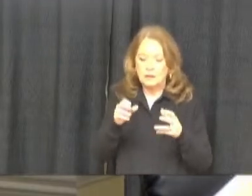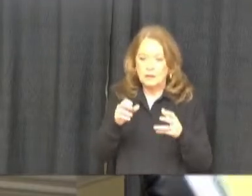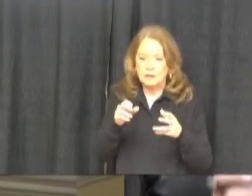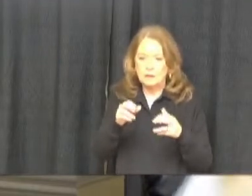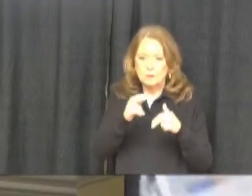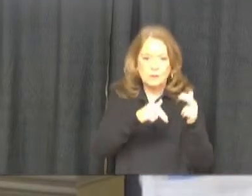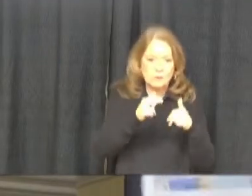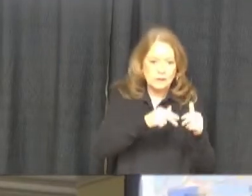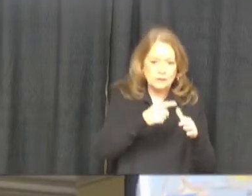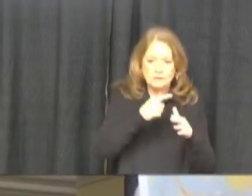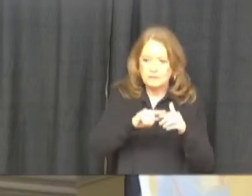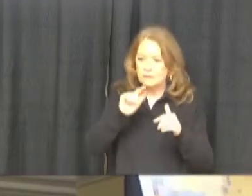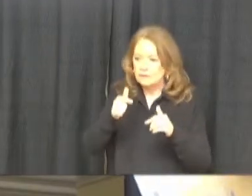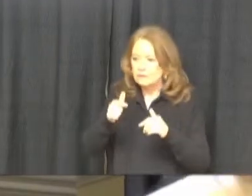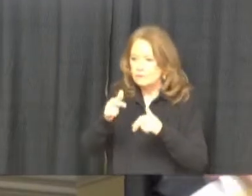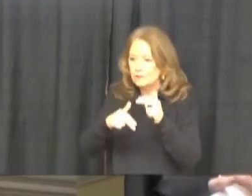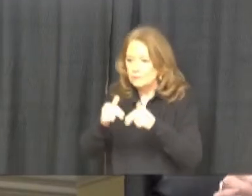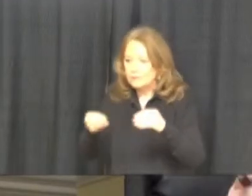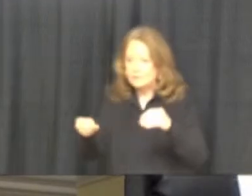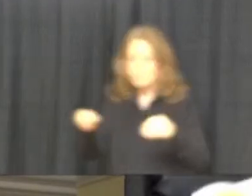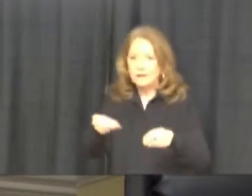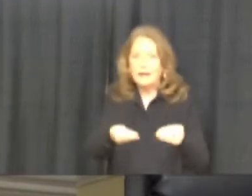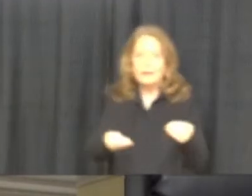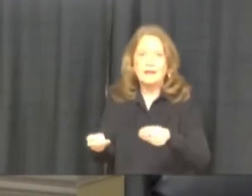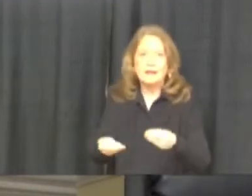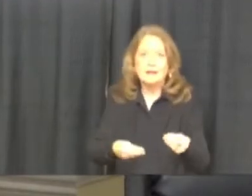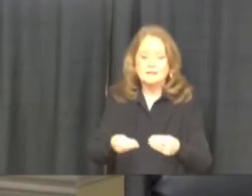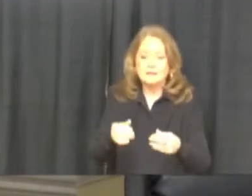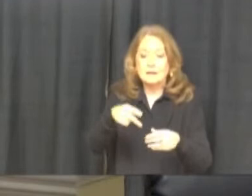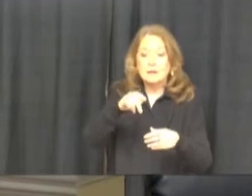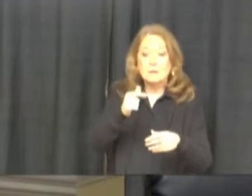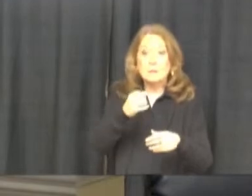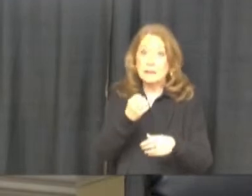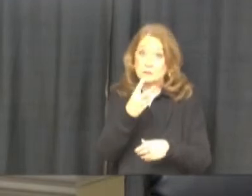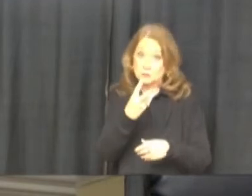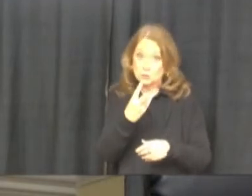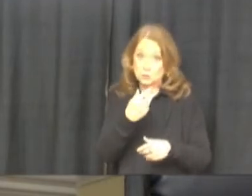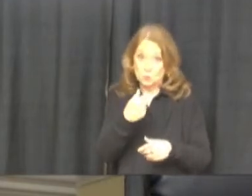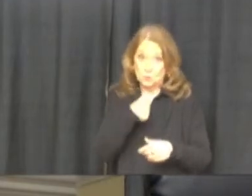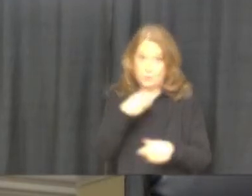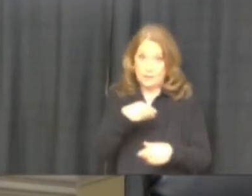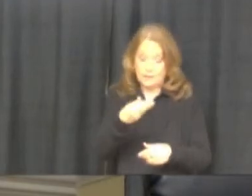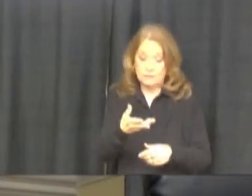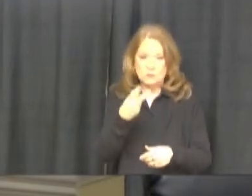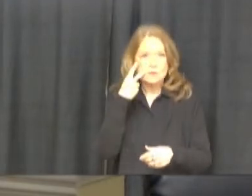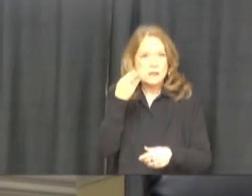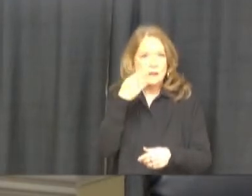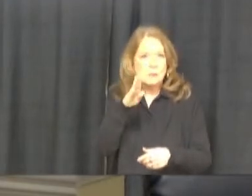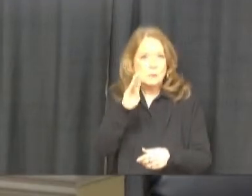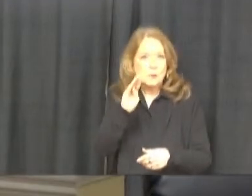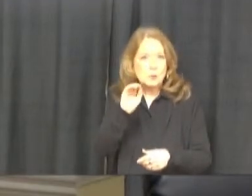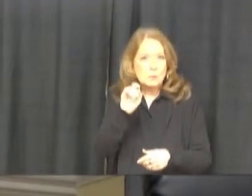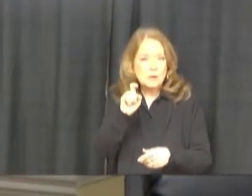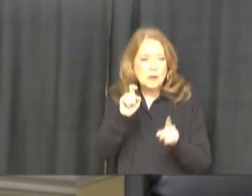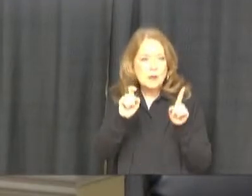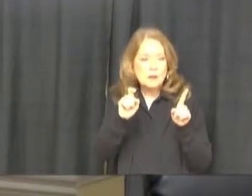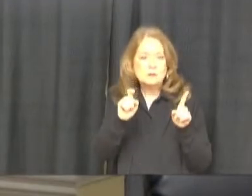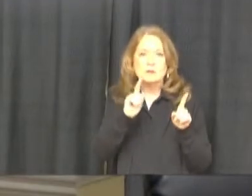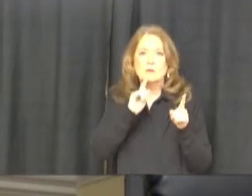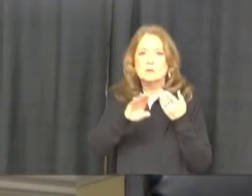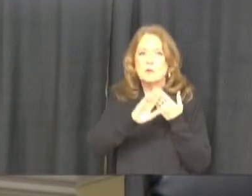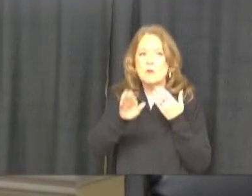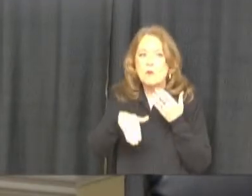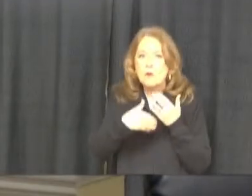if you go to page 2 of the handout that I gave to you, if you see the blue boxes here, those are